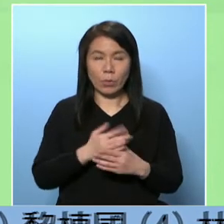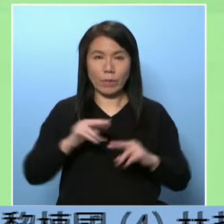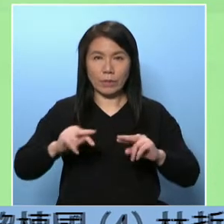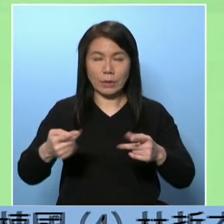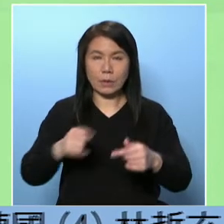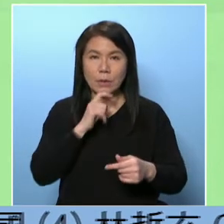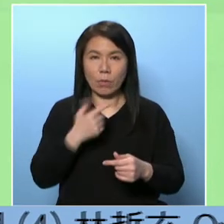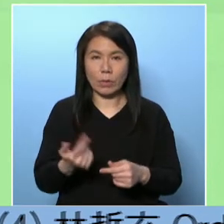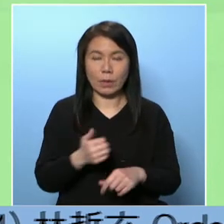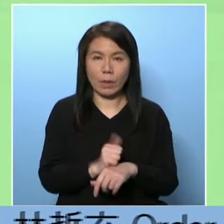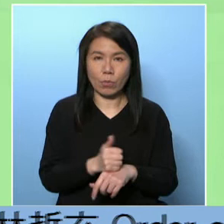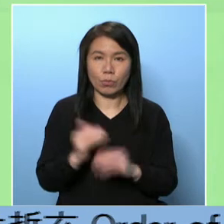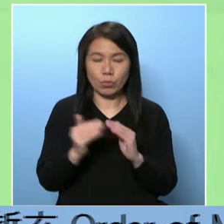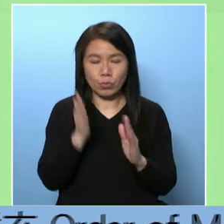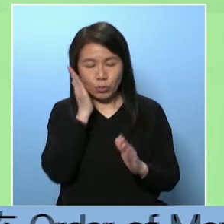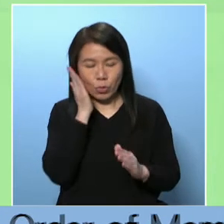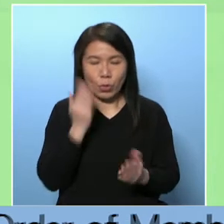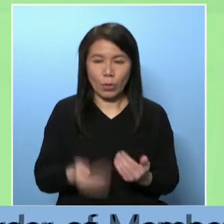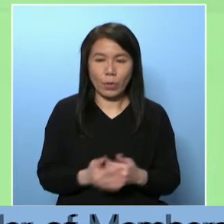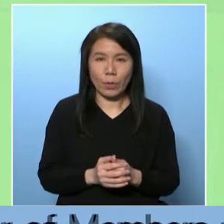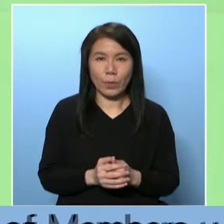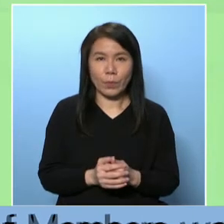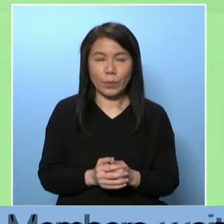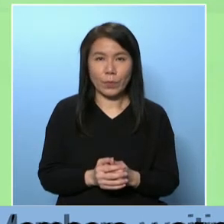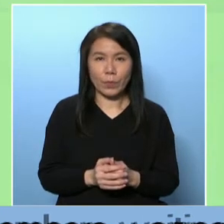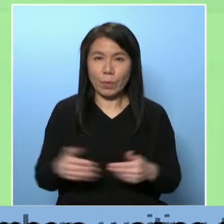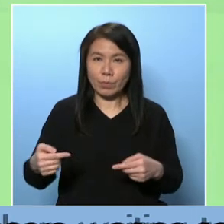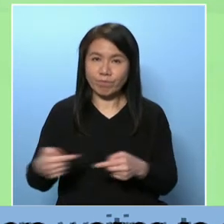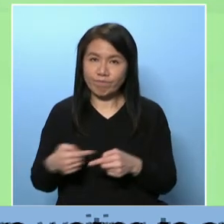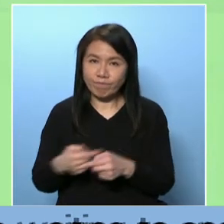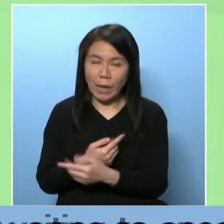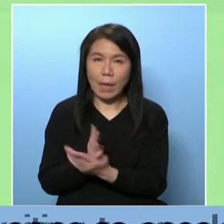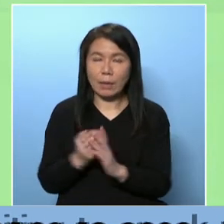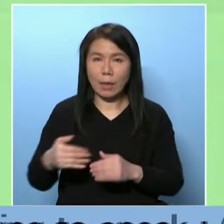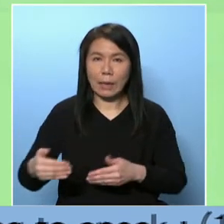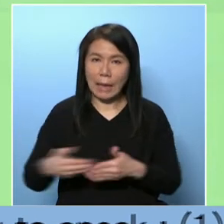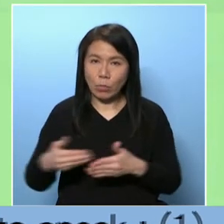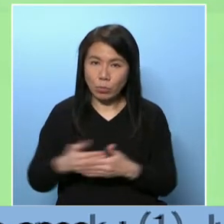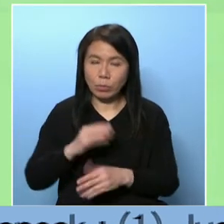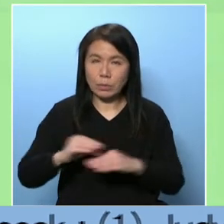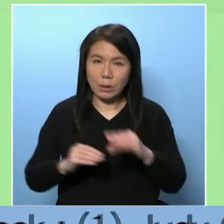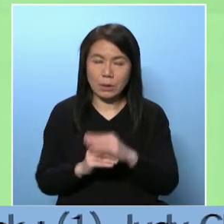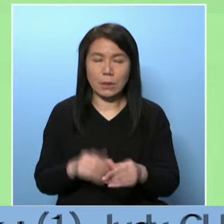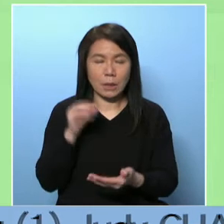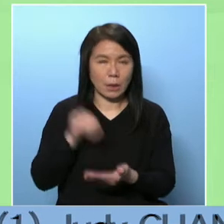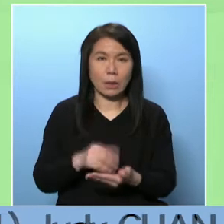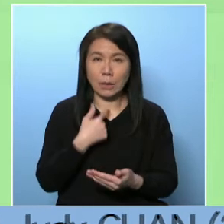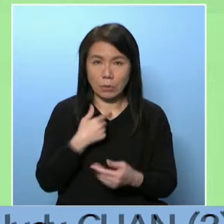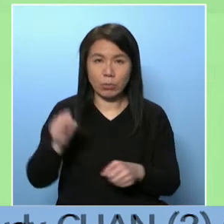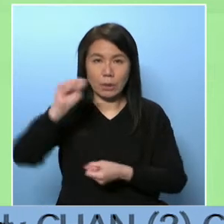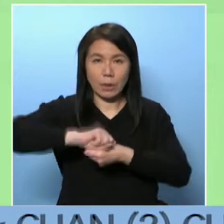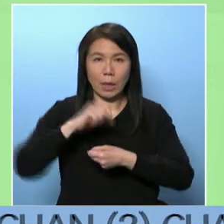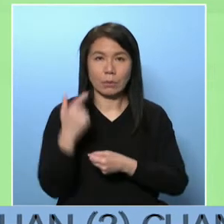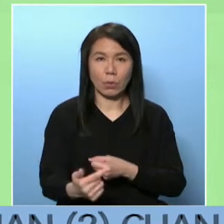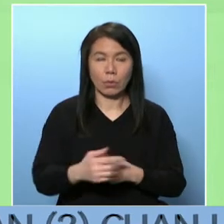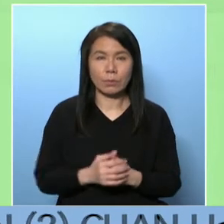changes. And we would also have to think about the housing needs, and also for people who have to commute on a daily basis,